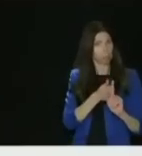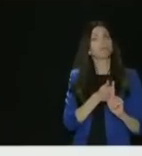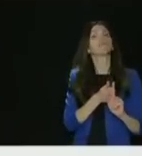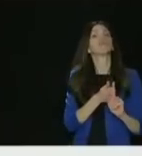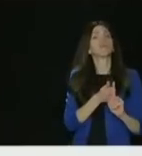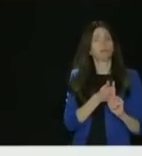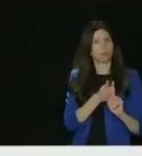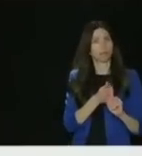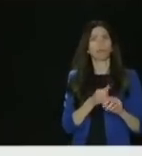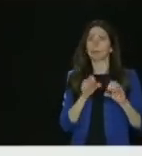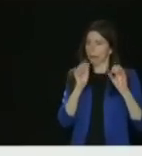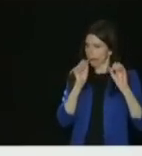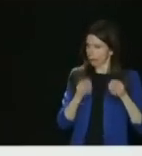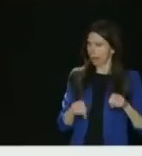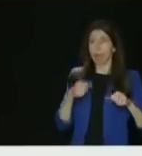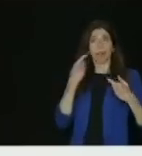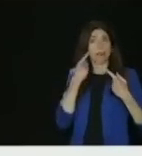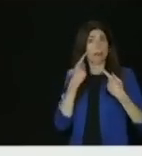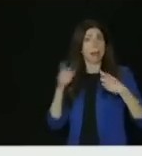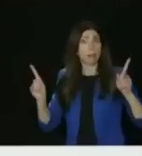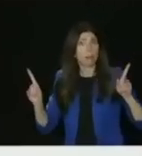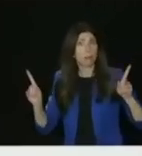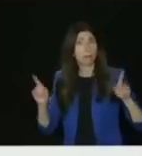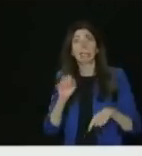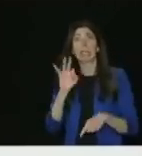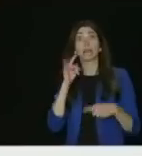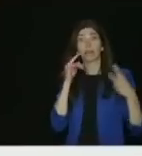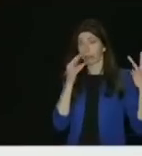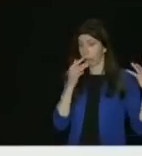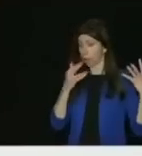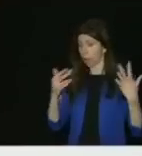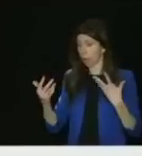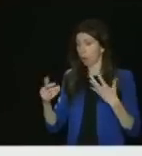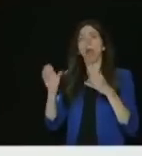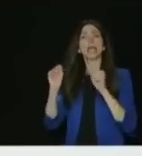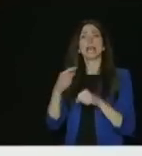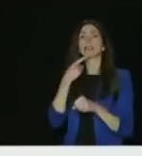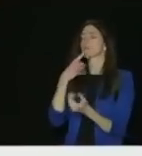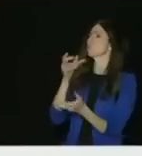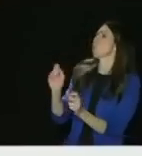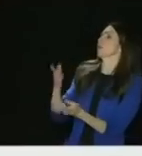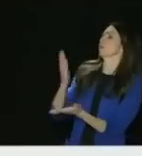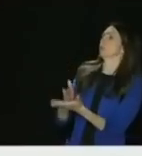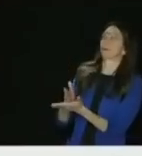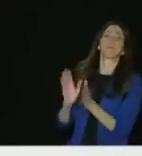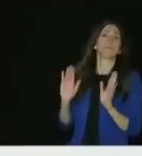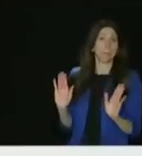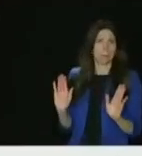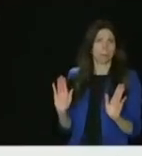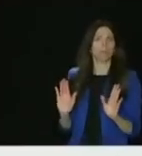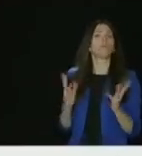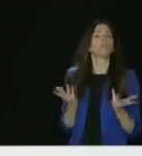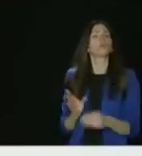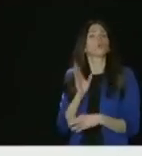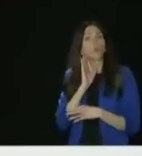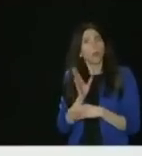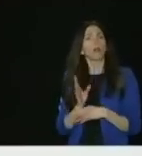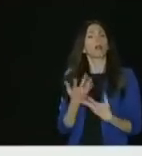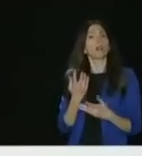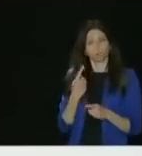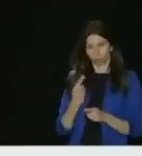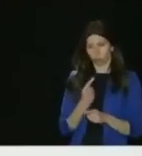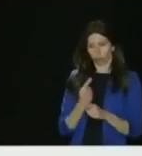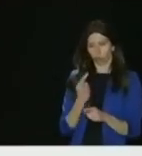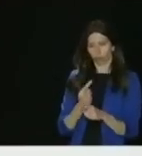the emergency, which means that all measures taken will be reasonable and appropriate. I want to emphasize one